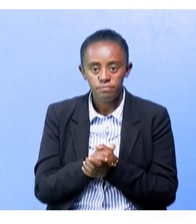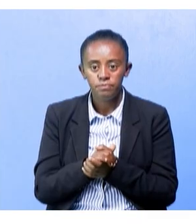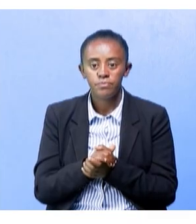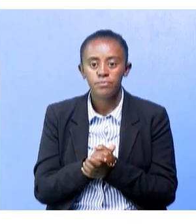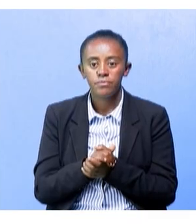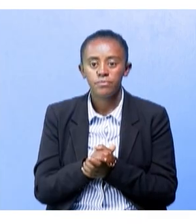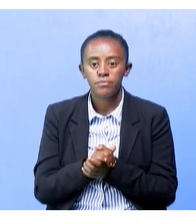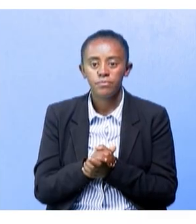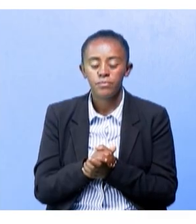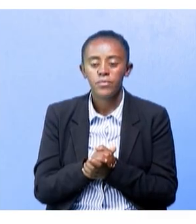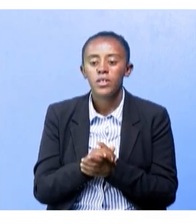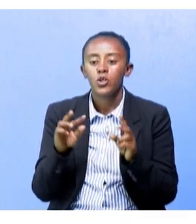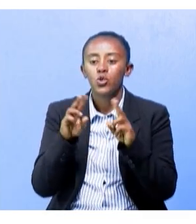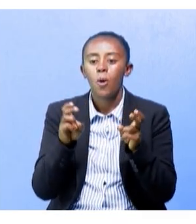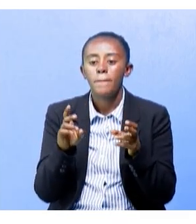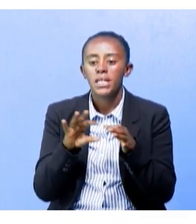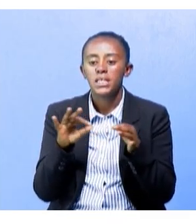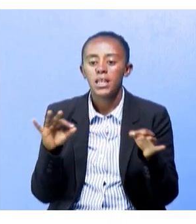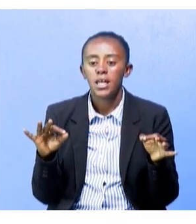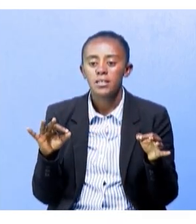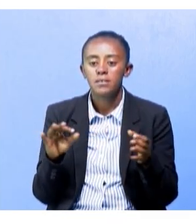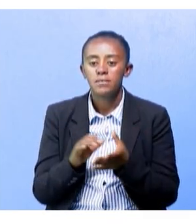Topic sentence.